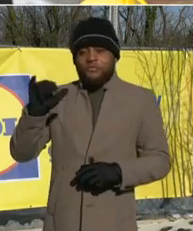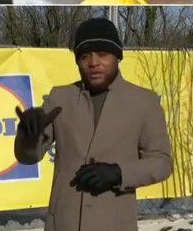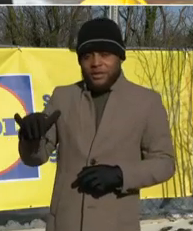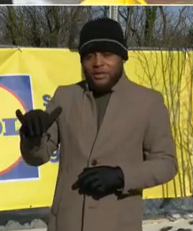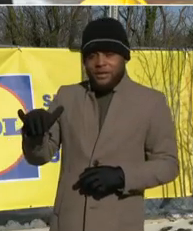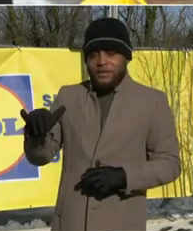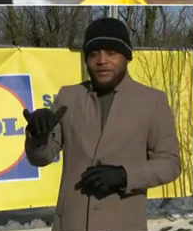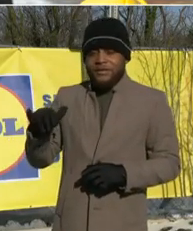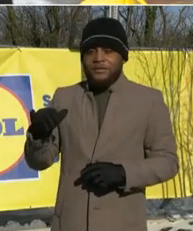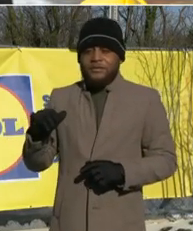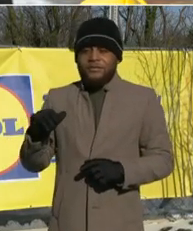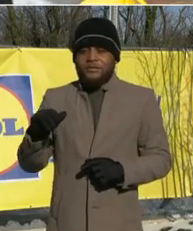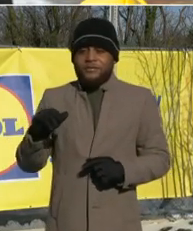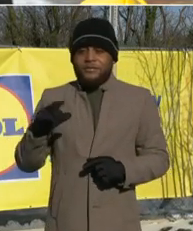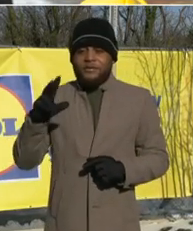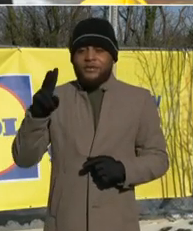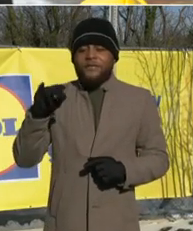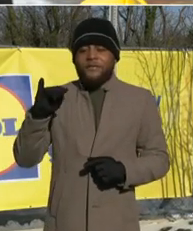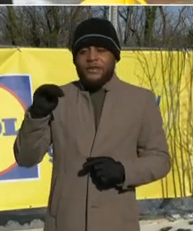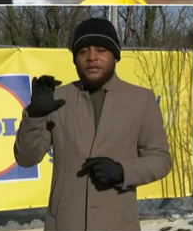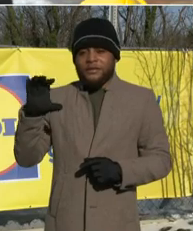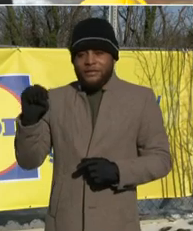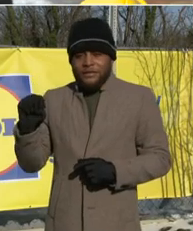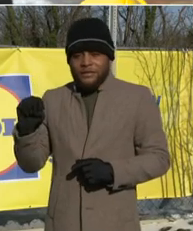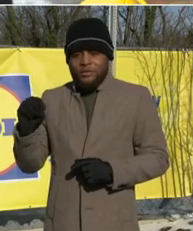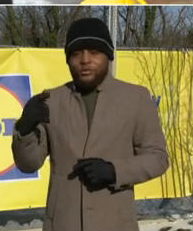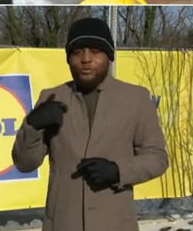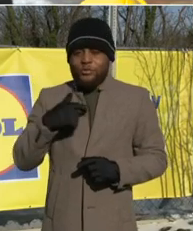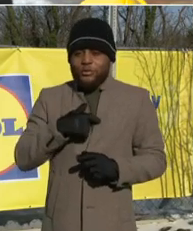Vince, we did it.